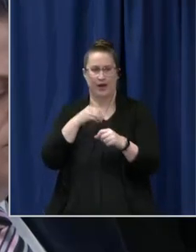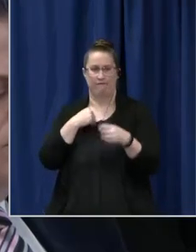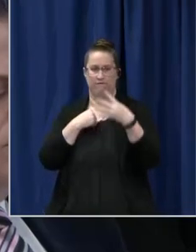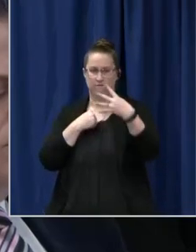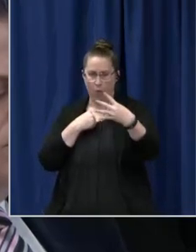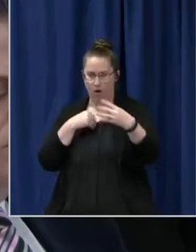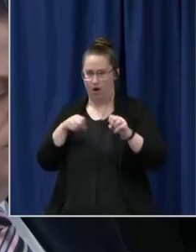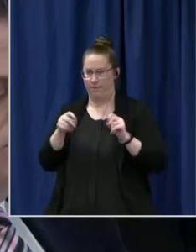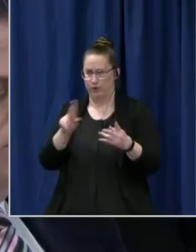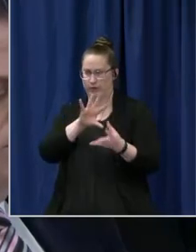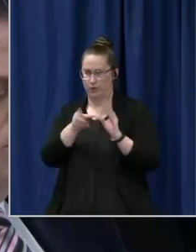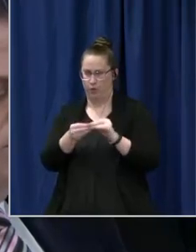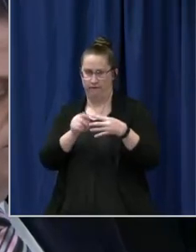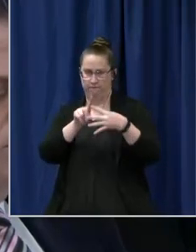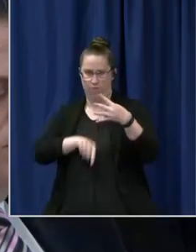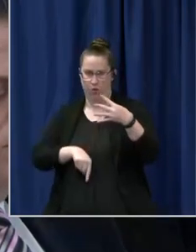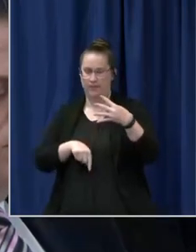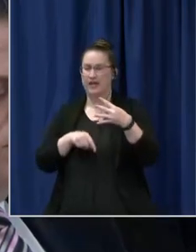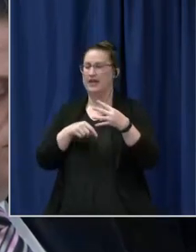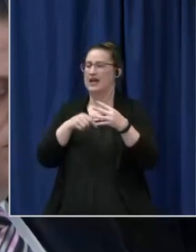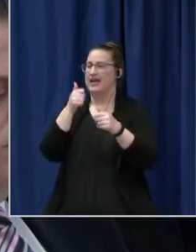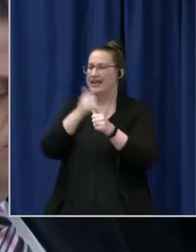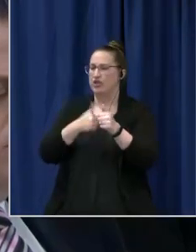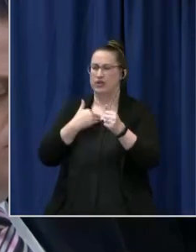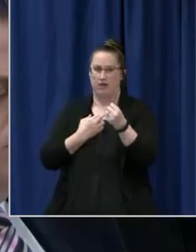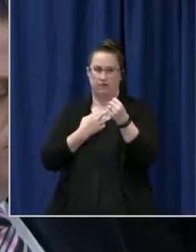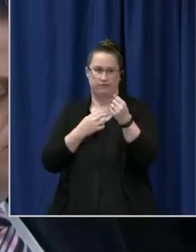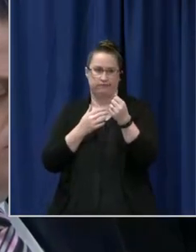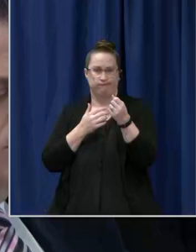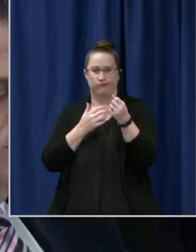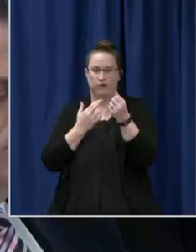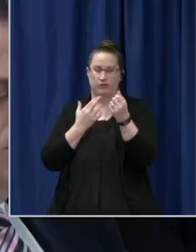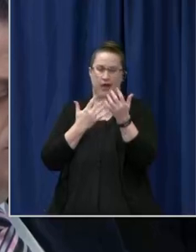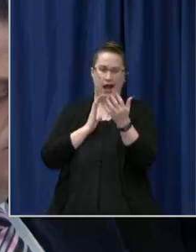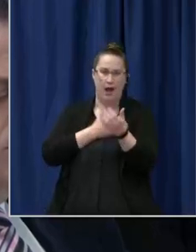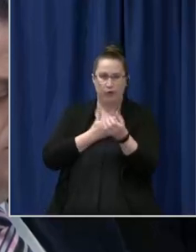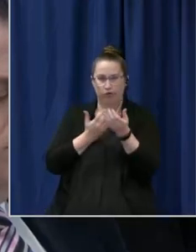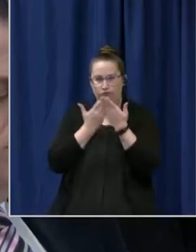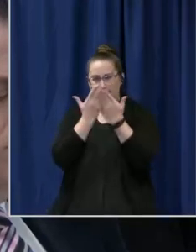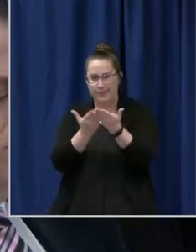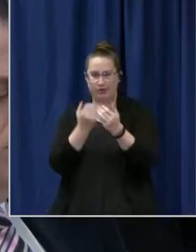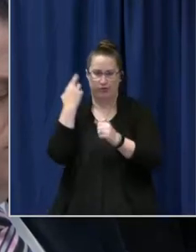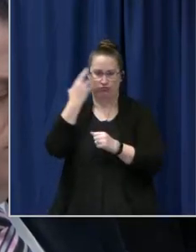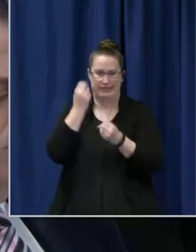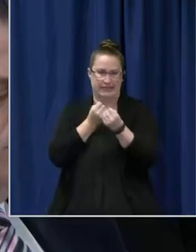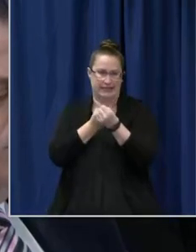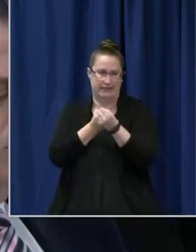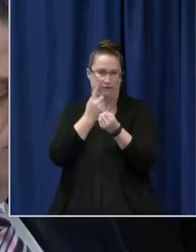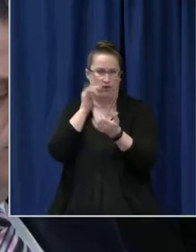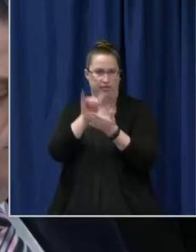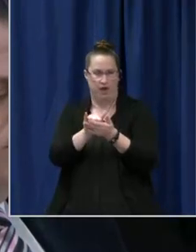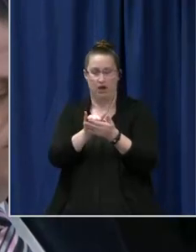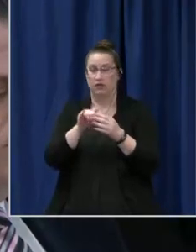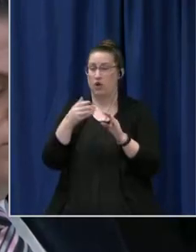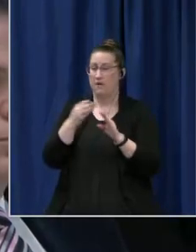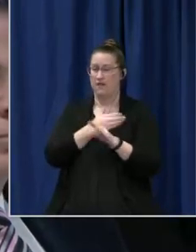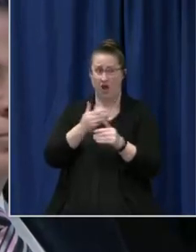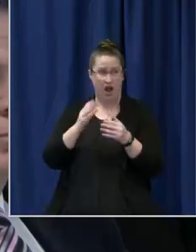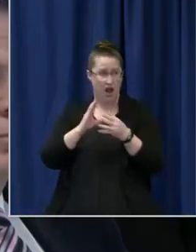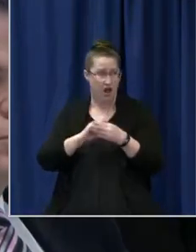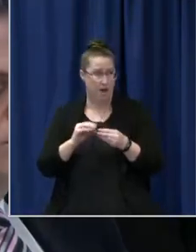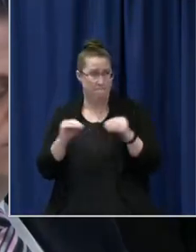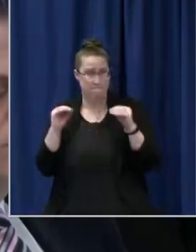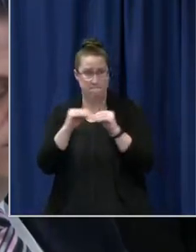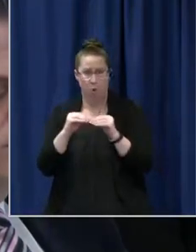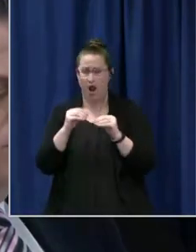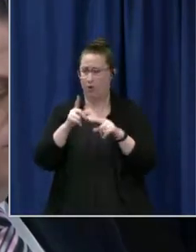of which has rationale behind it and the recommendation. So before I go any further, are there any comments,